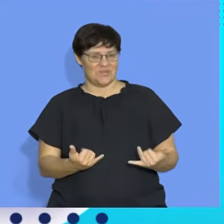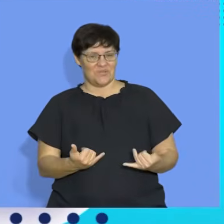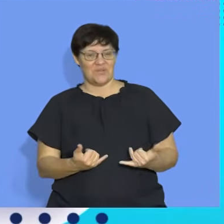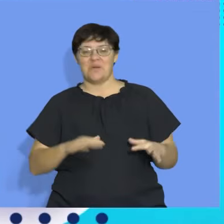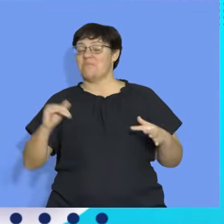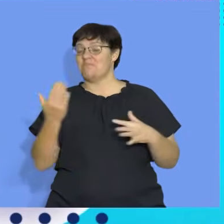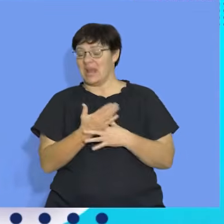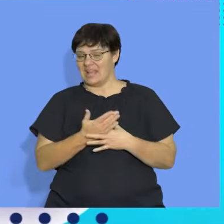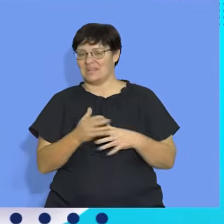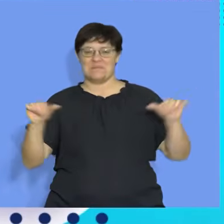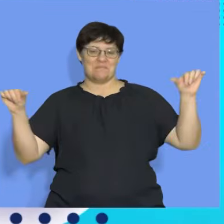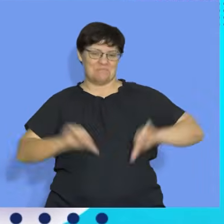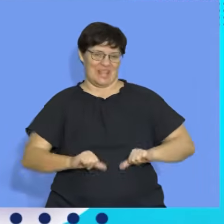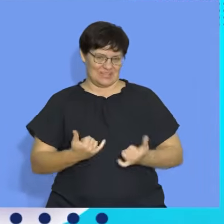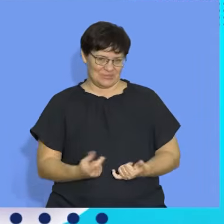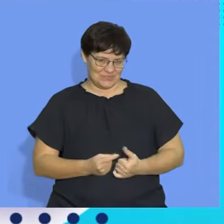quick break. We'll be right back.